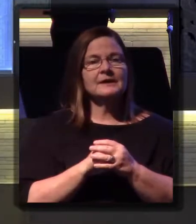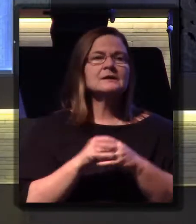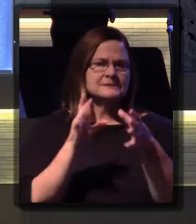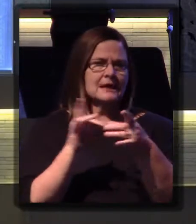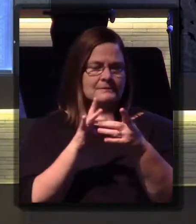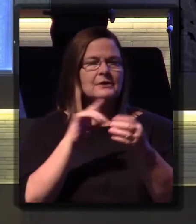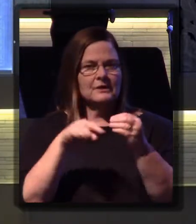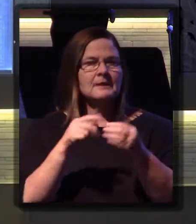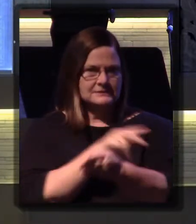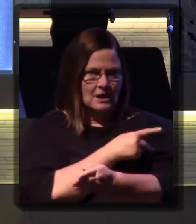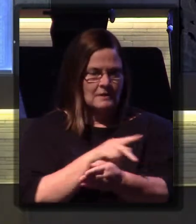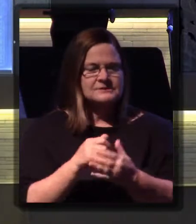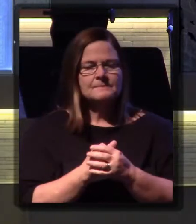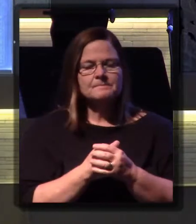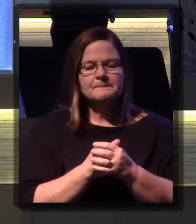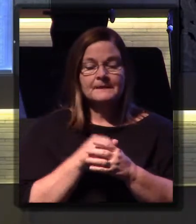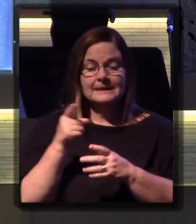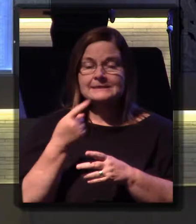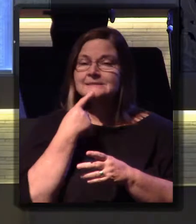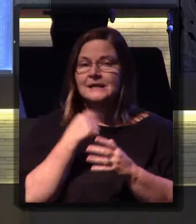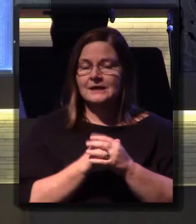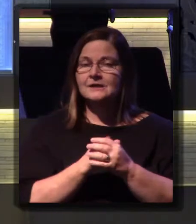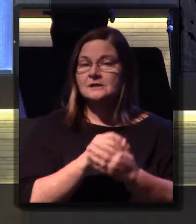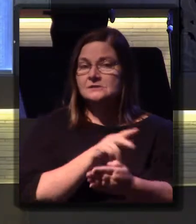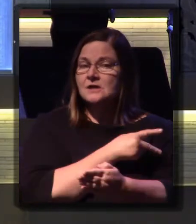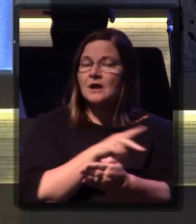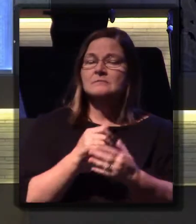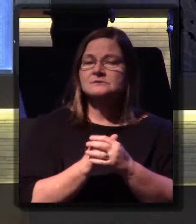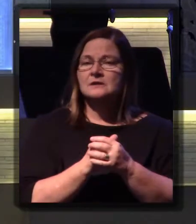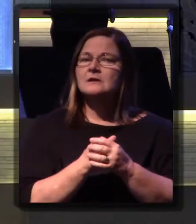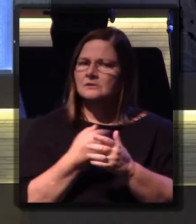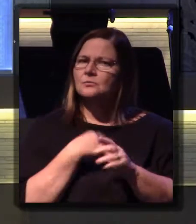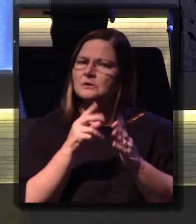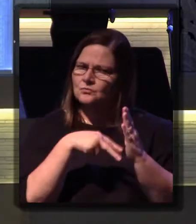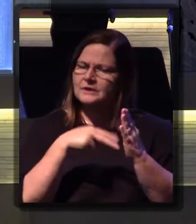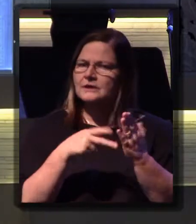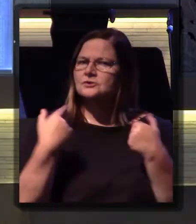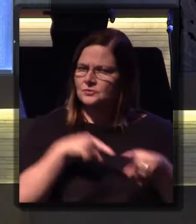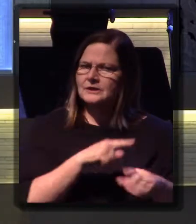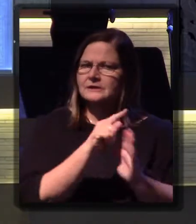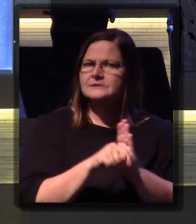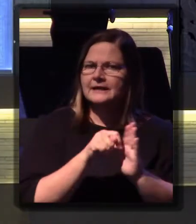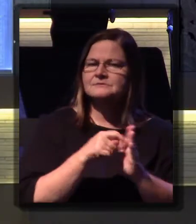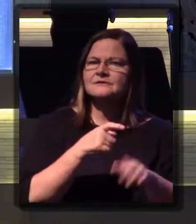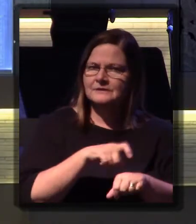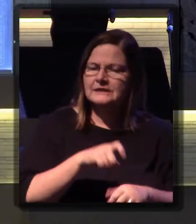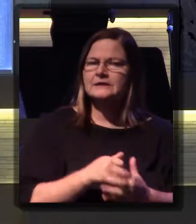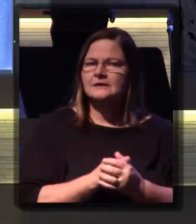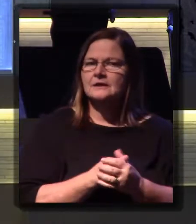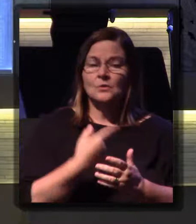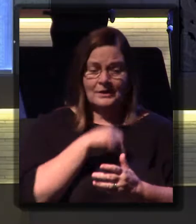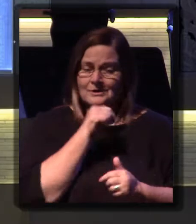Psalms commentary, and how he said that the Psalms are those to which we